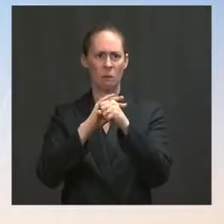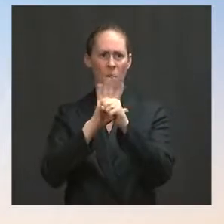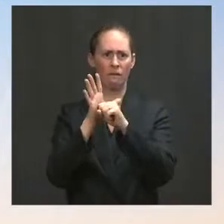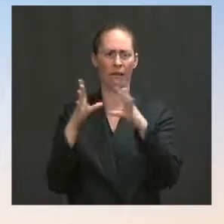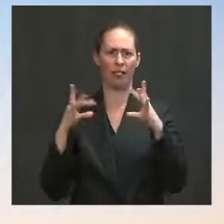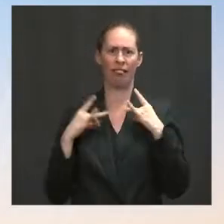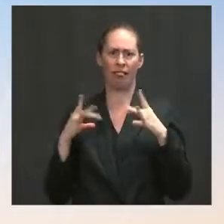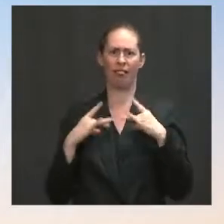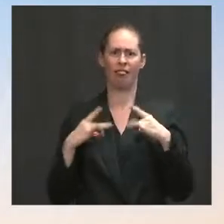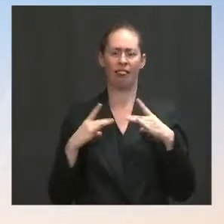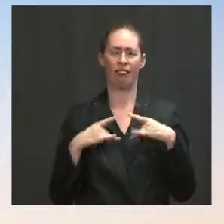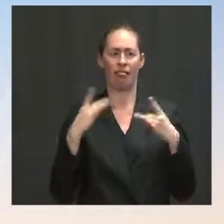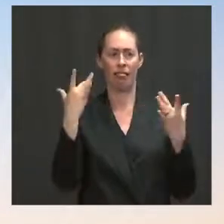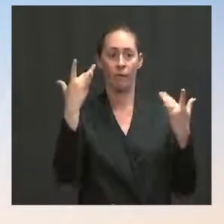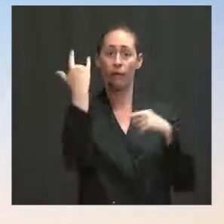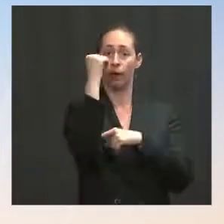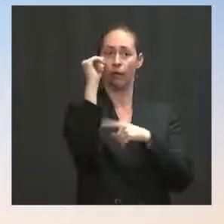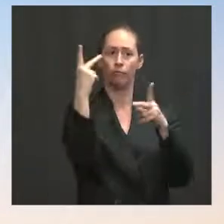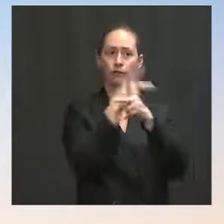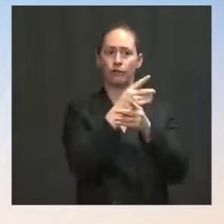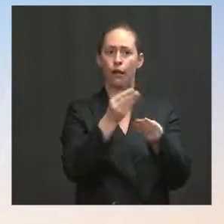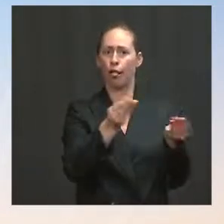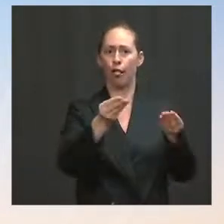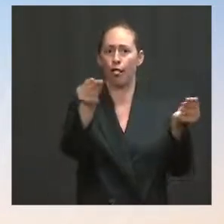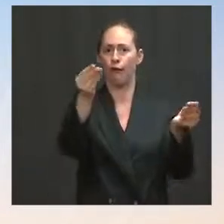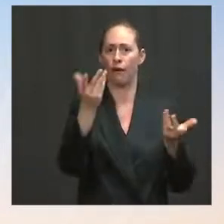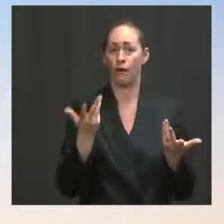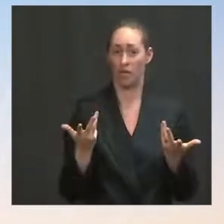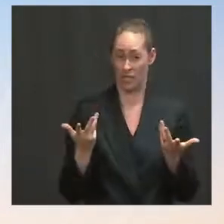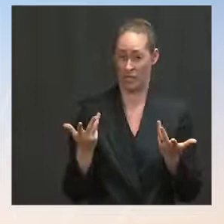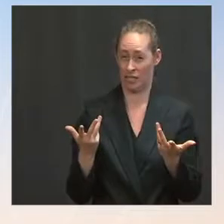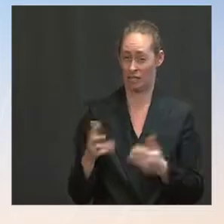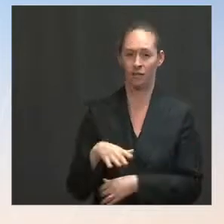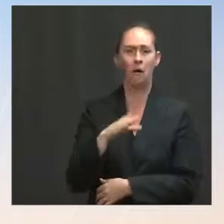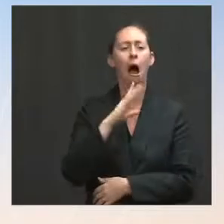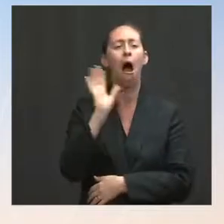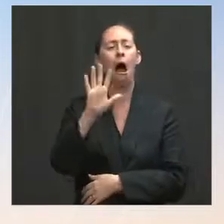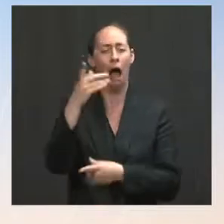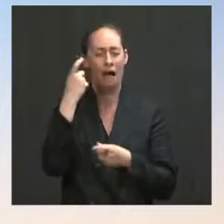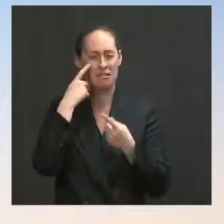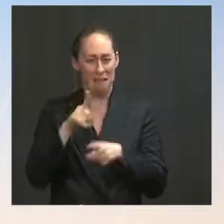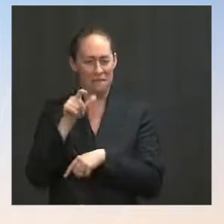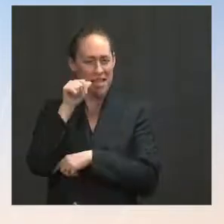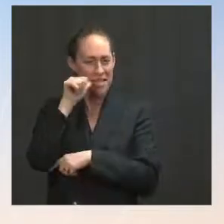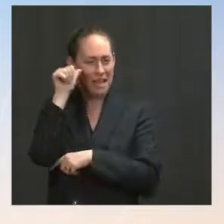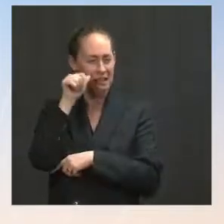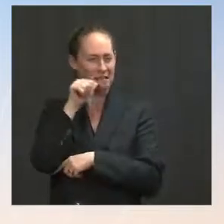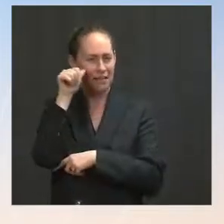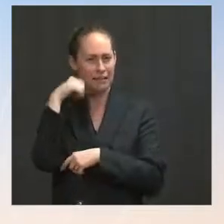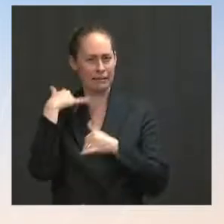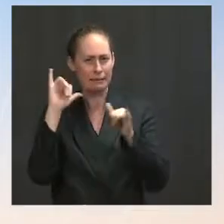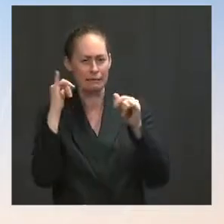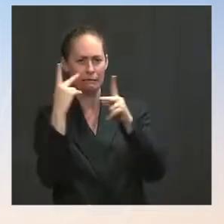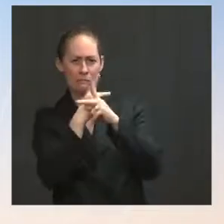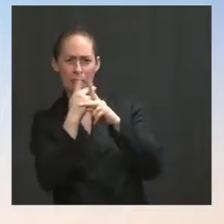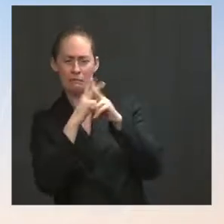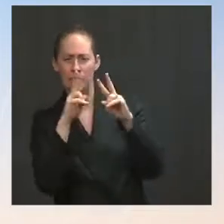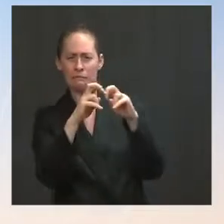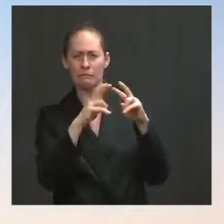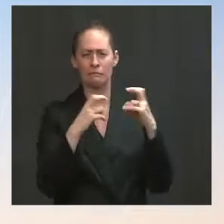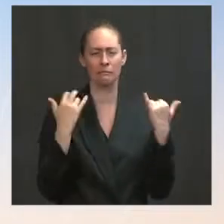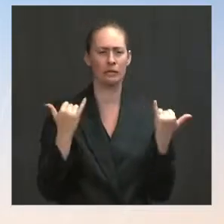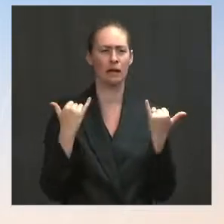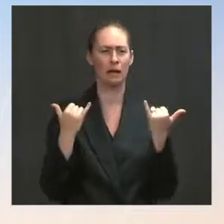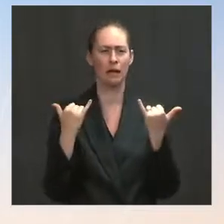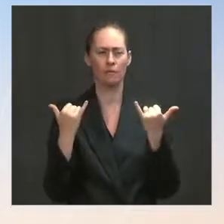say first that the protests were just happening yesterday. We're still assessing what is motivating and, of course, and driving all of the individuals who